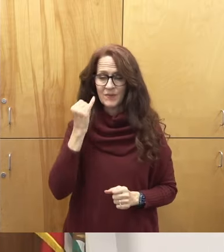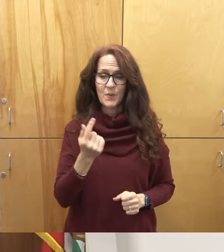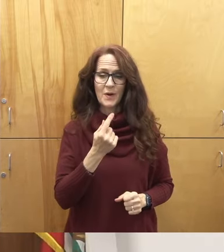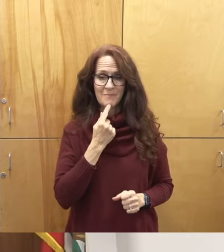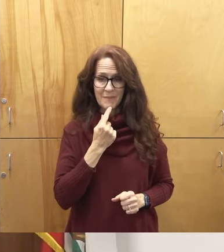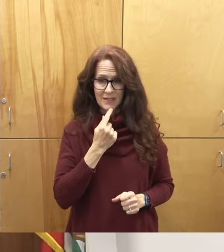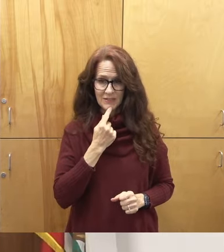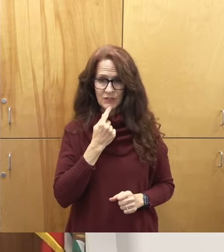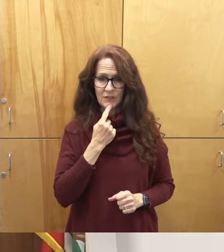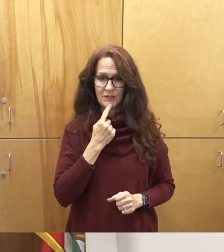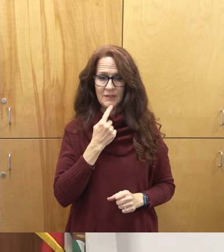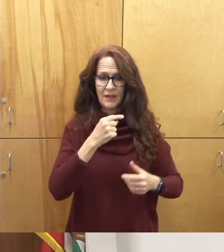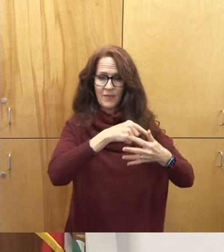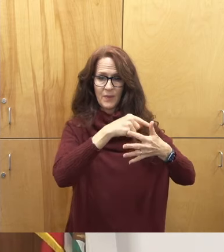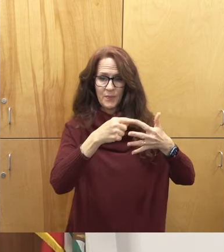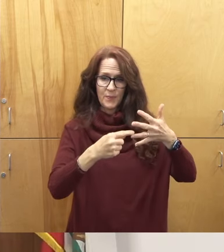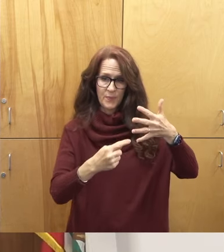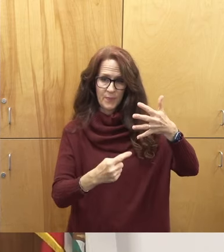in those